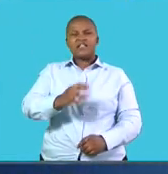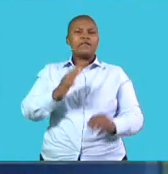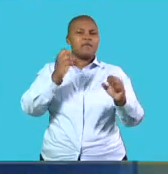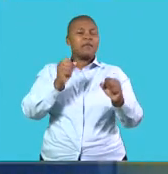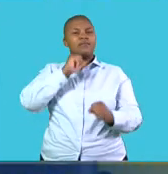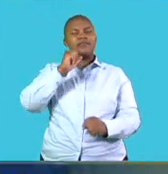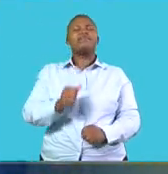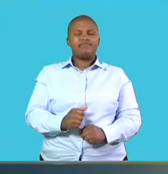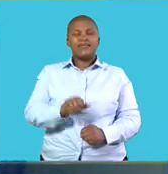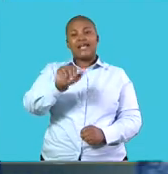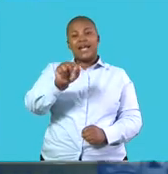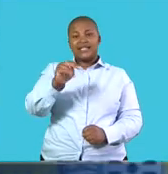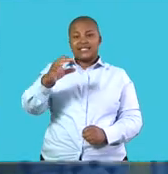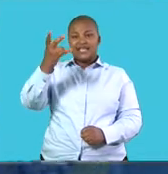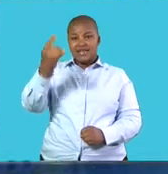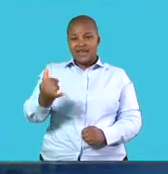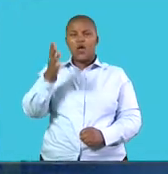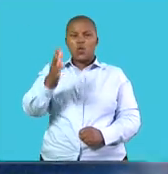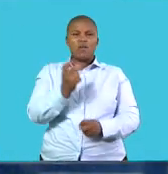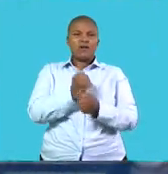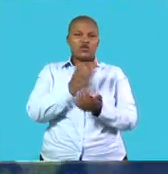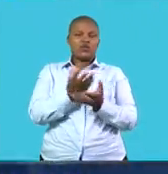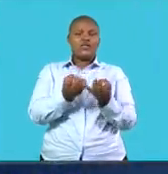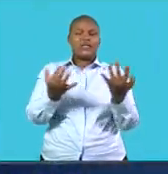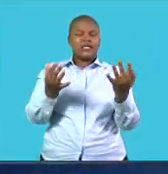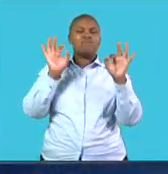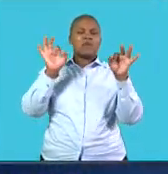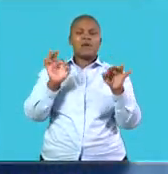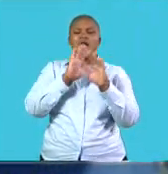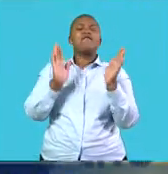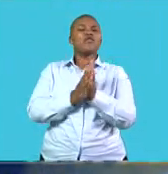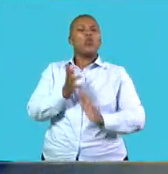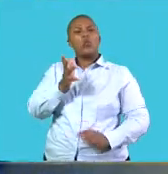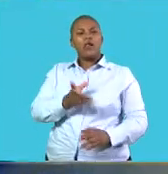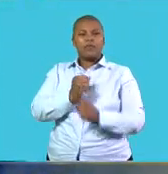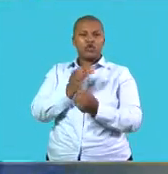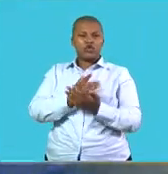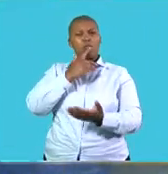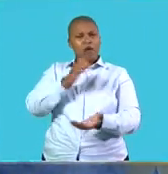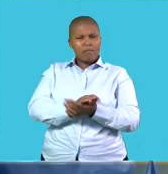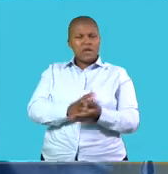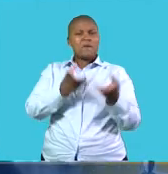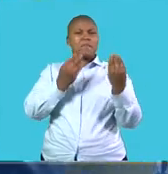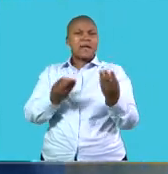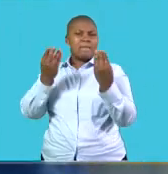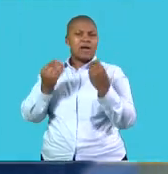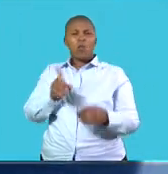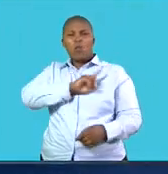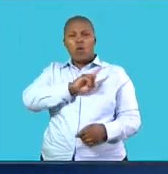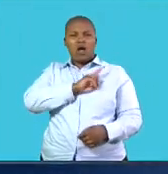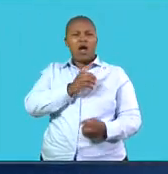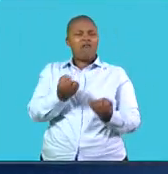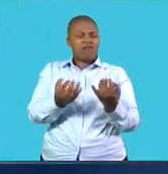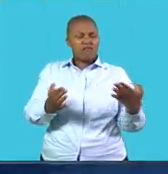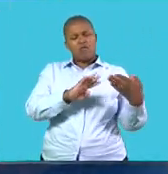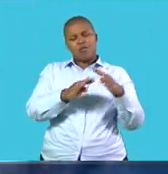wa ANC o paka tswelopele tshebetsong ya ona mo a ananetseng ha hona le dibaka le dikgeo tseo mokga o sa